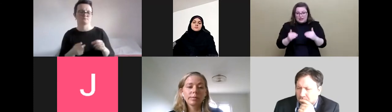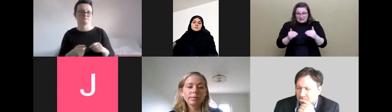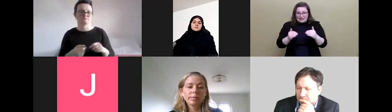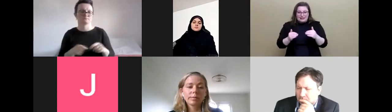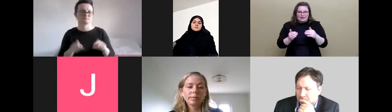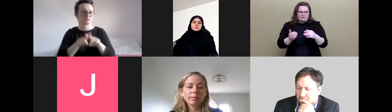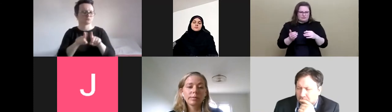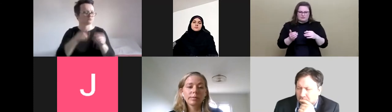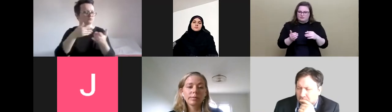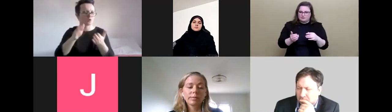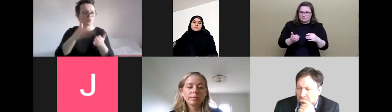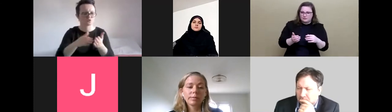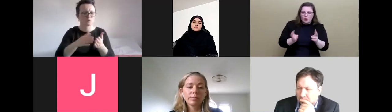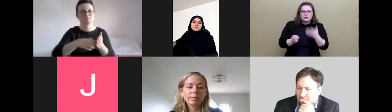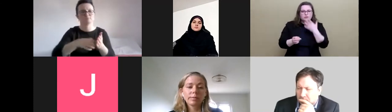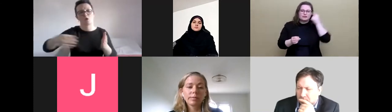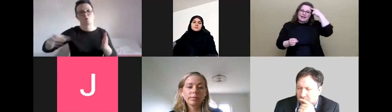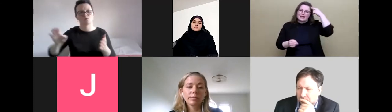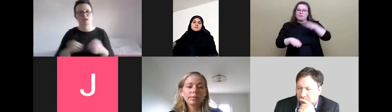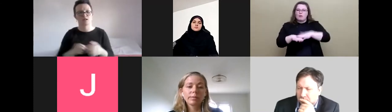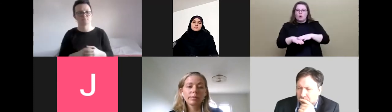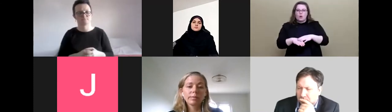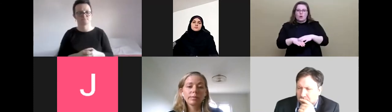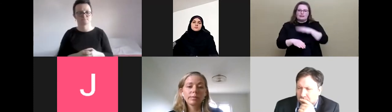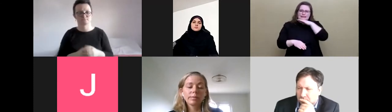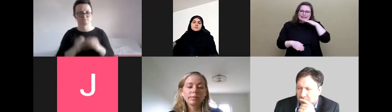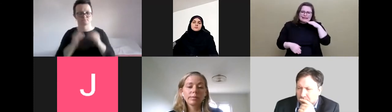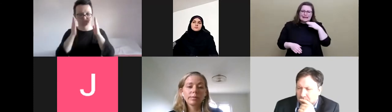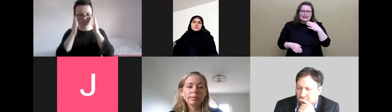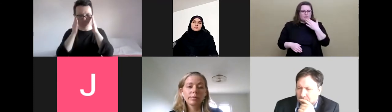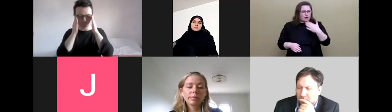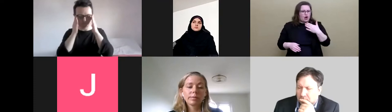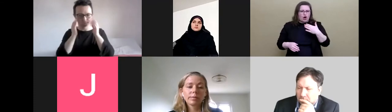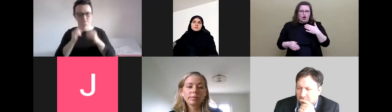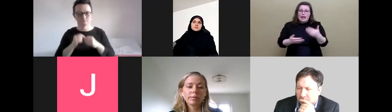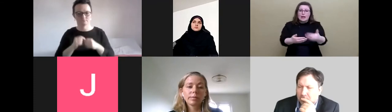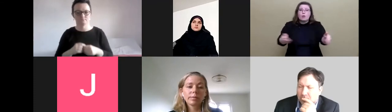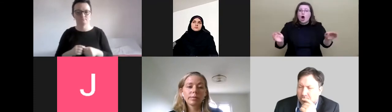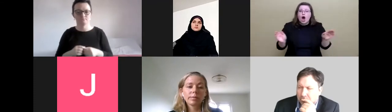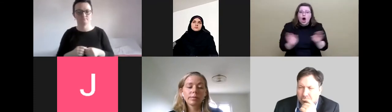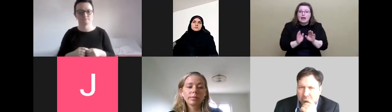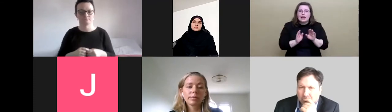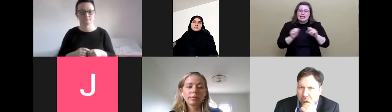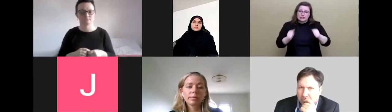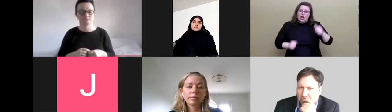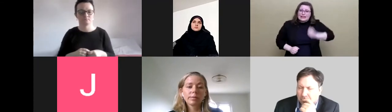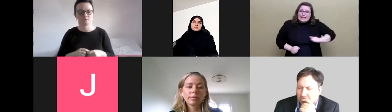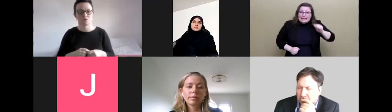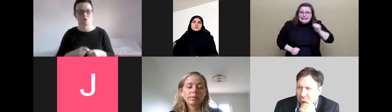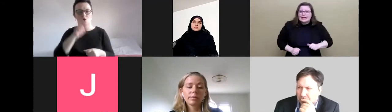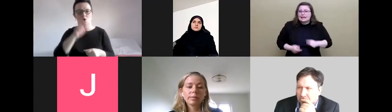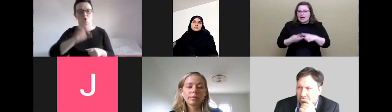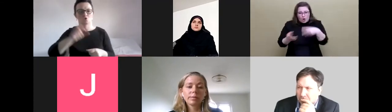think about adequate capacity of conference rooms and costs and so on.